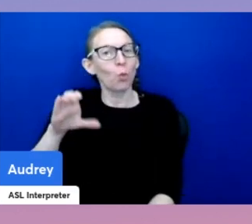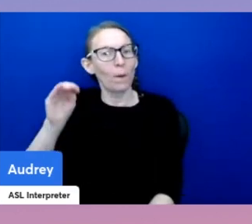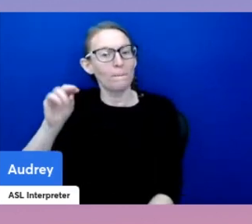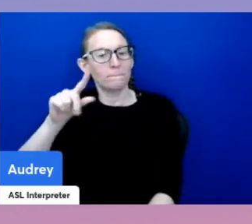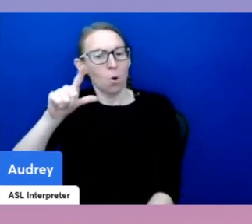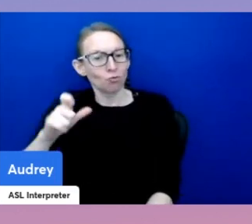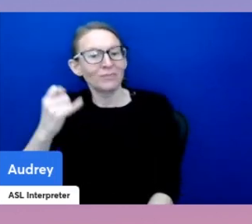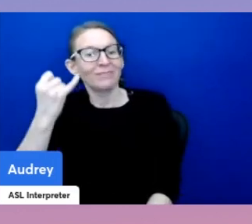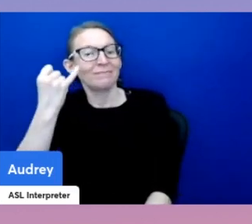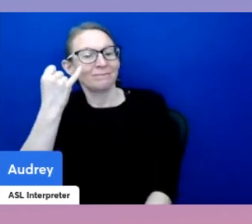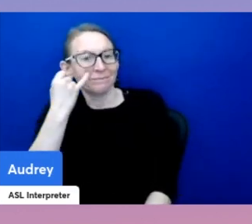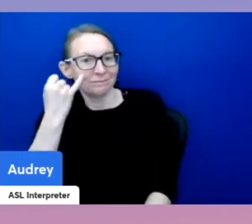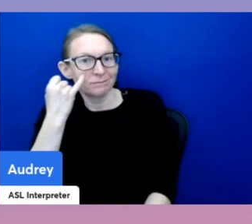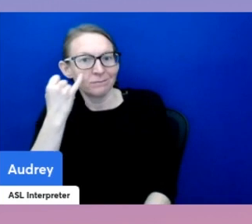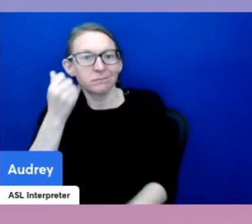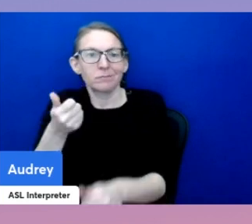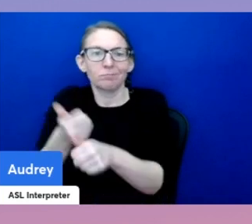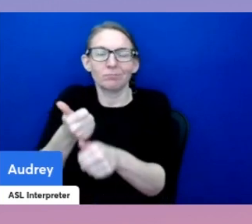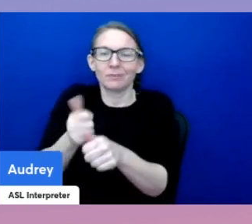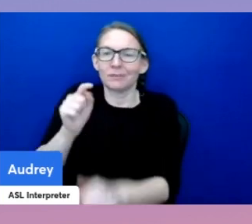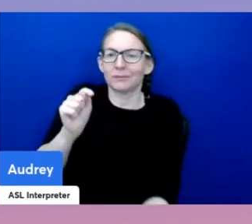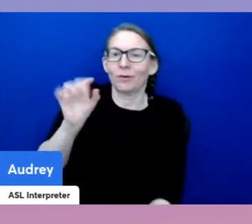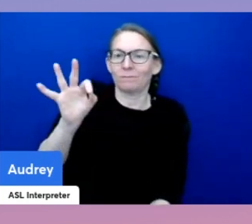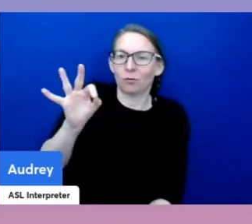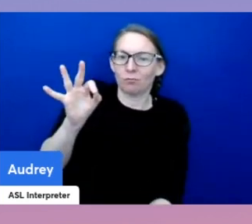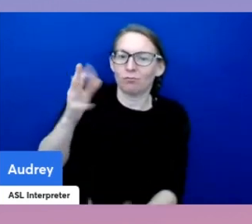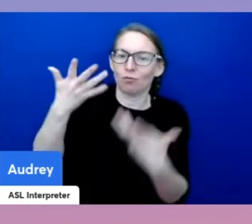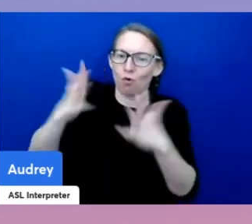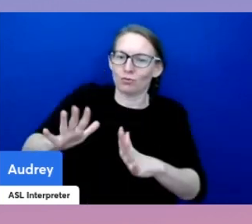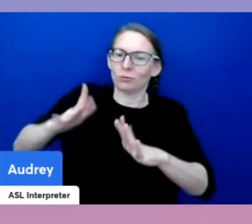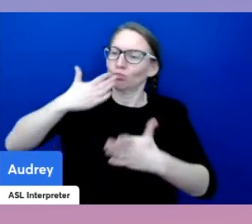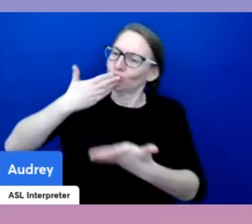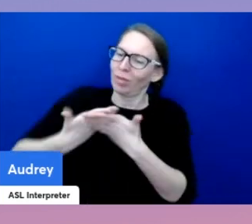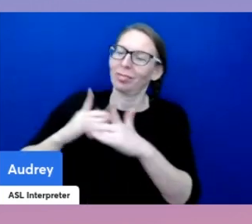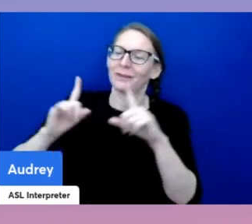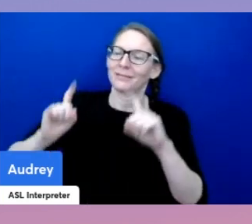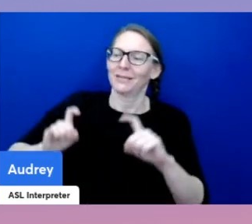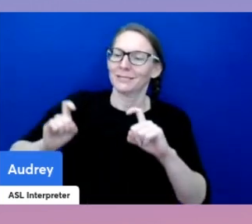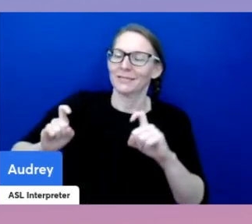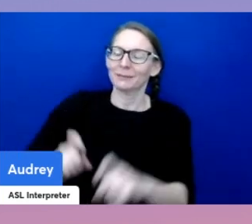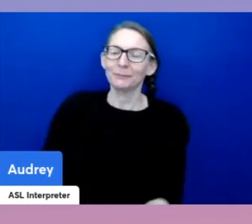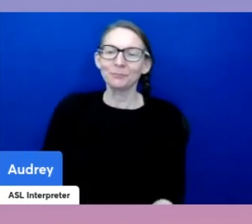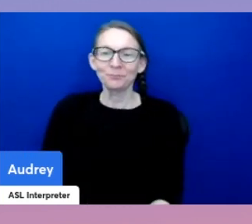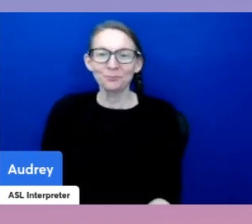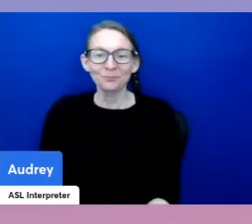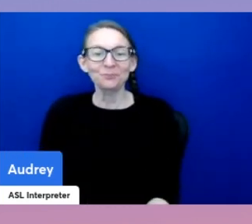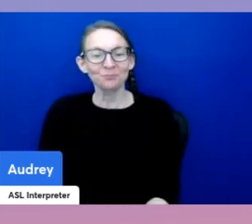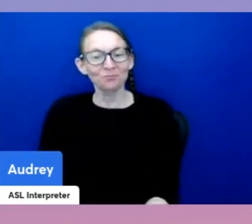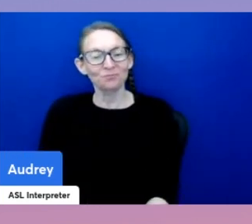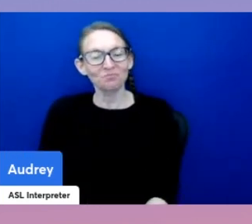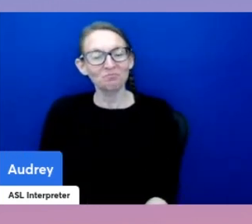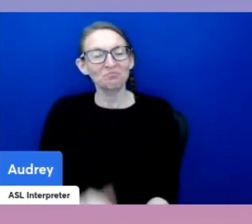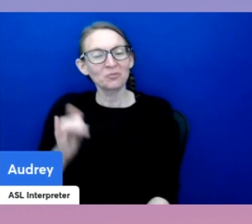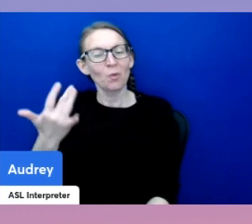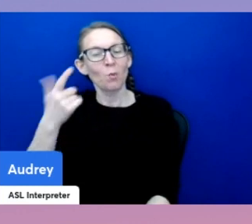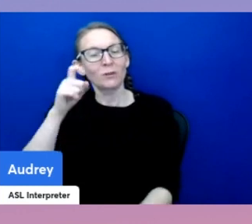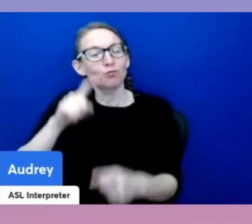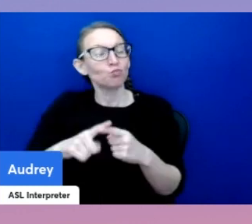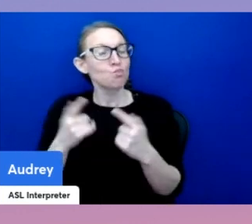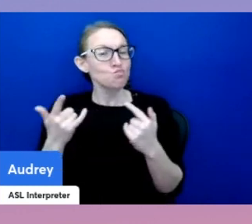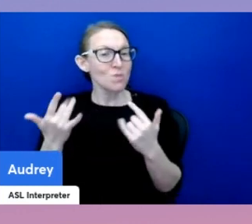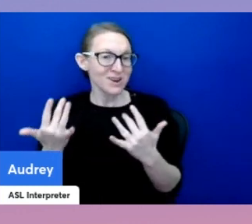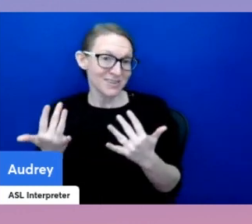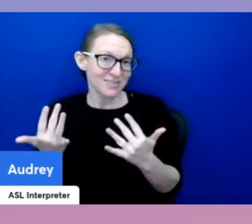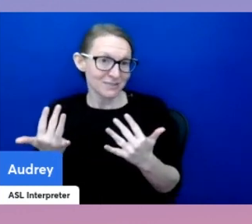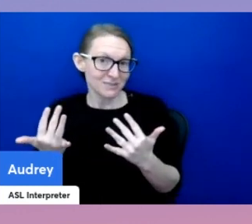Terraform modules itself well tested. So why we need to wait?